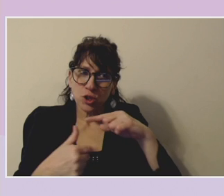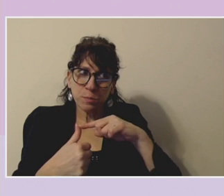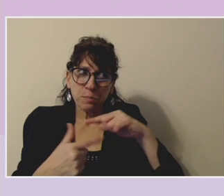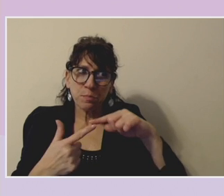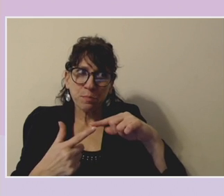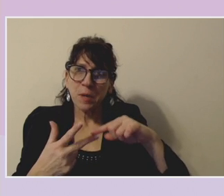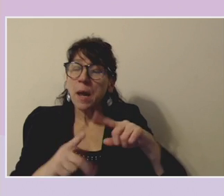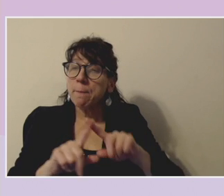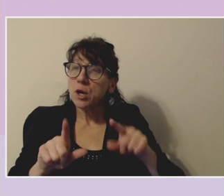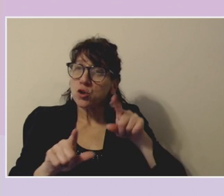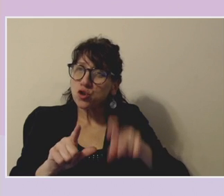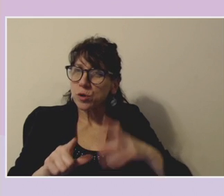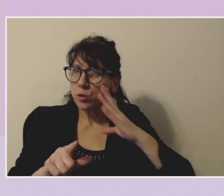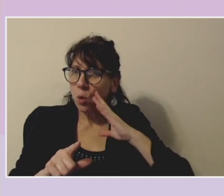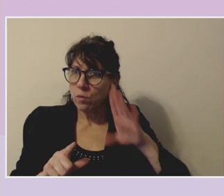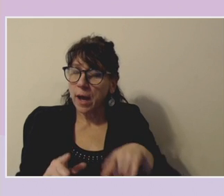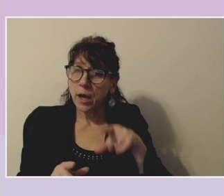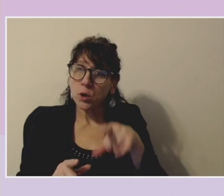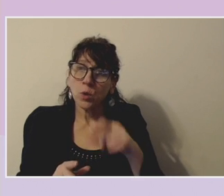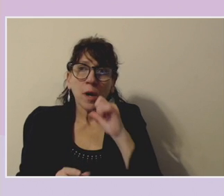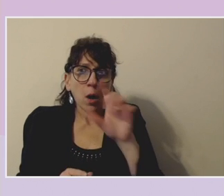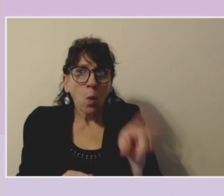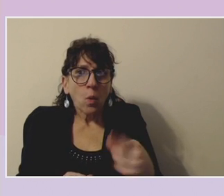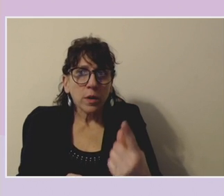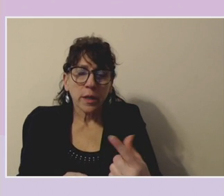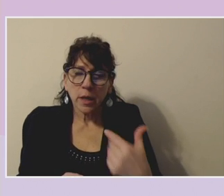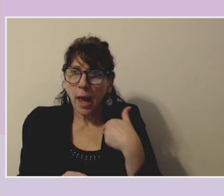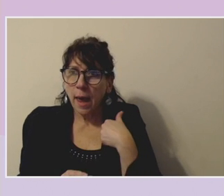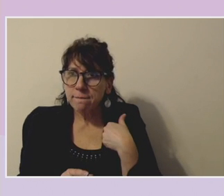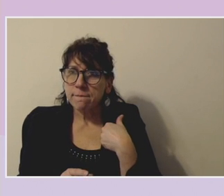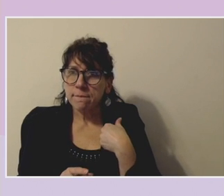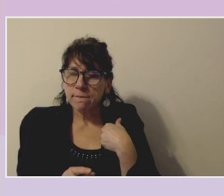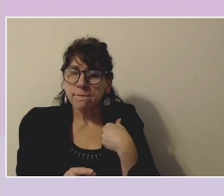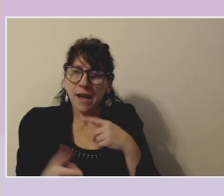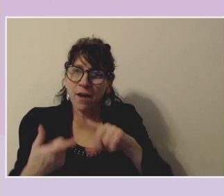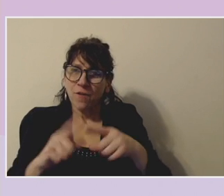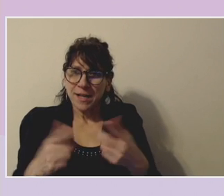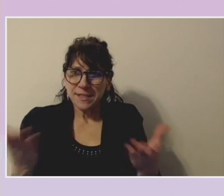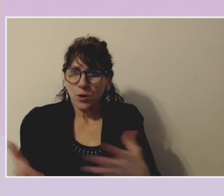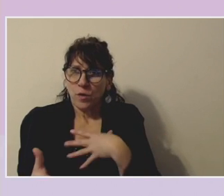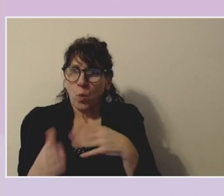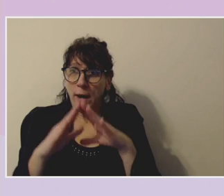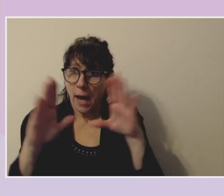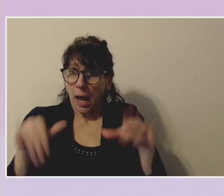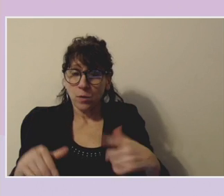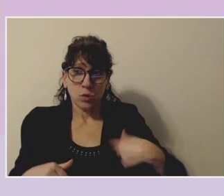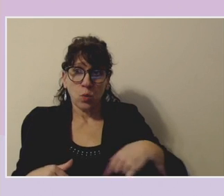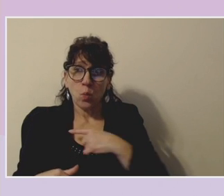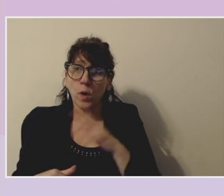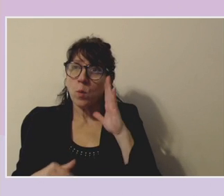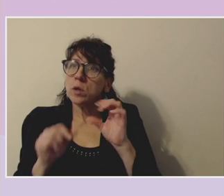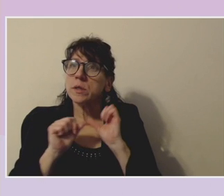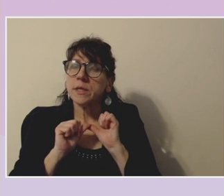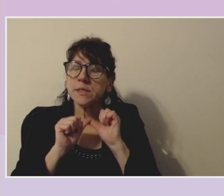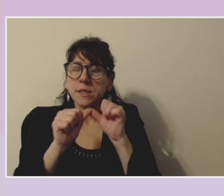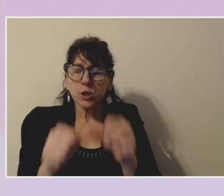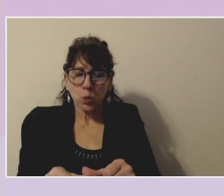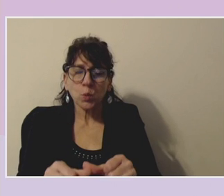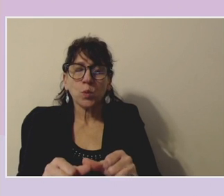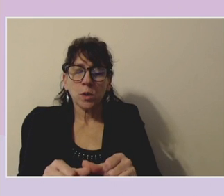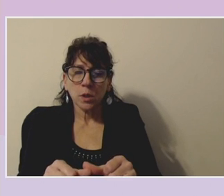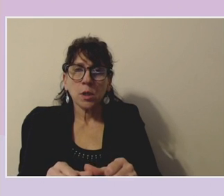should know that you not only have friends here at the White House, we are going to continue to